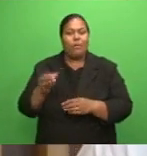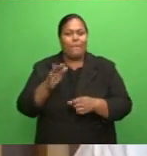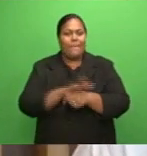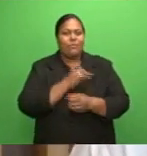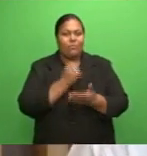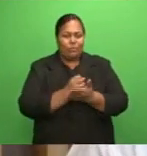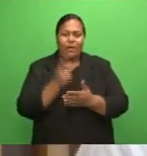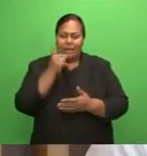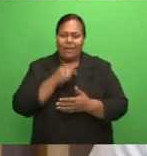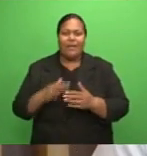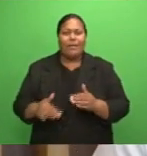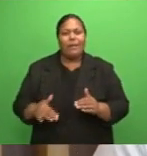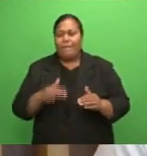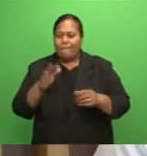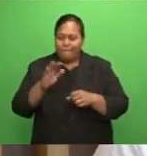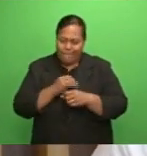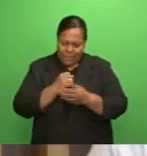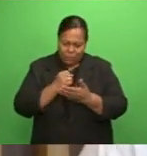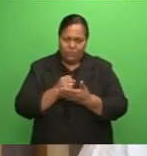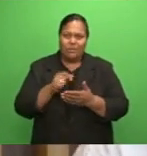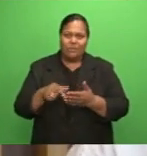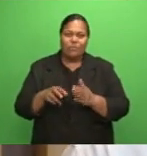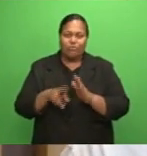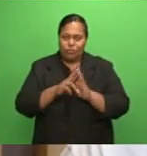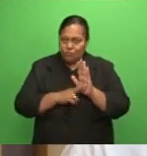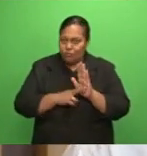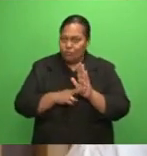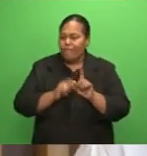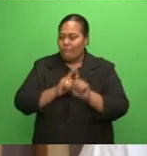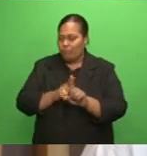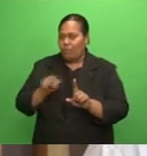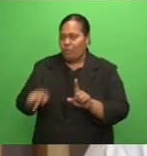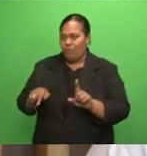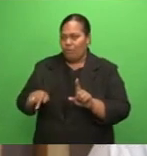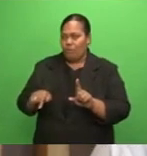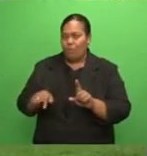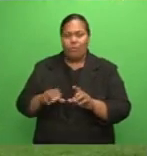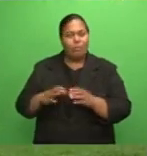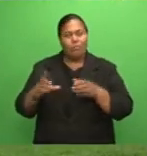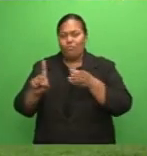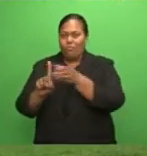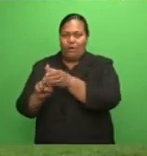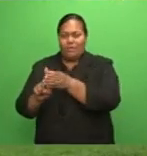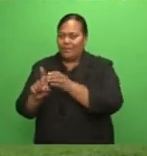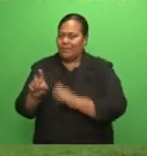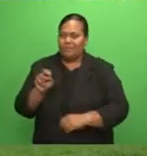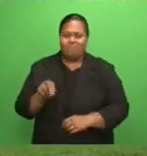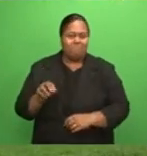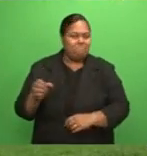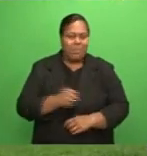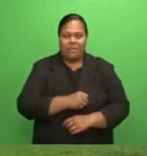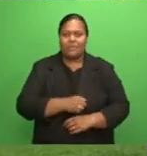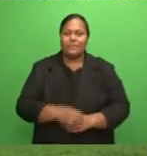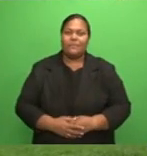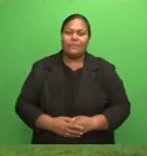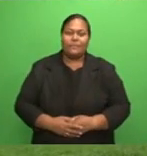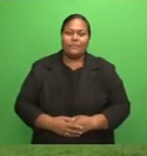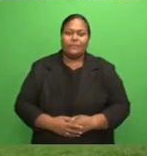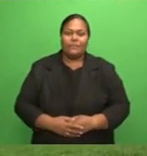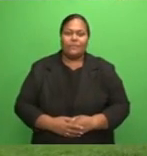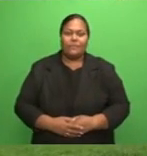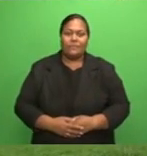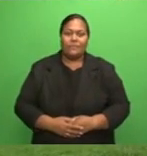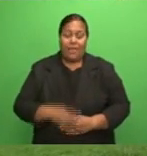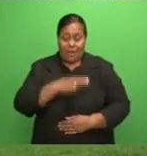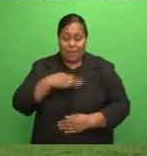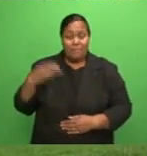circumstances and strategies in another city. But everyone has to meet the quarantine requirement. The health minister reiterates that under no